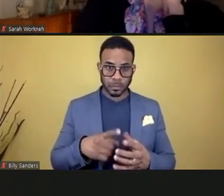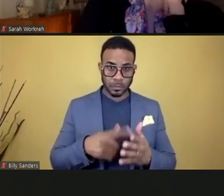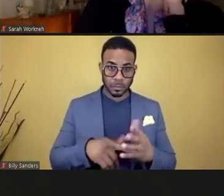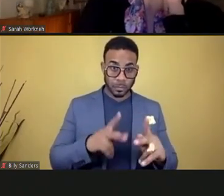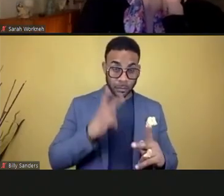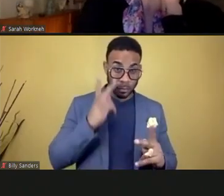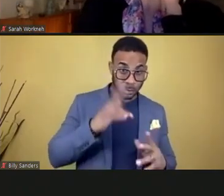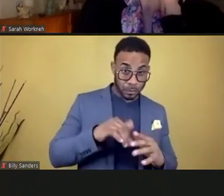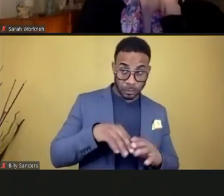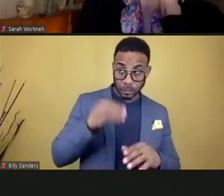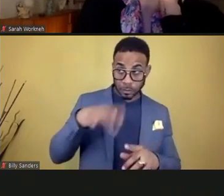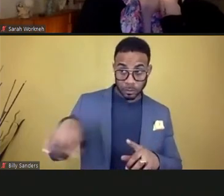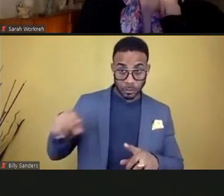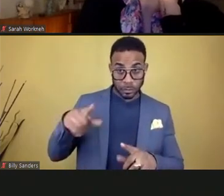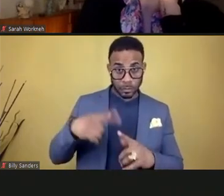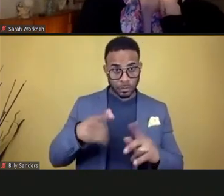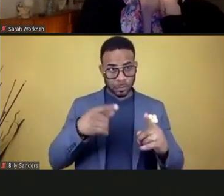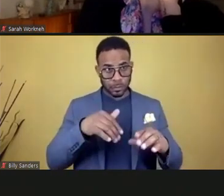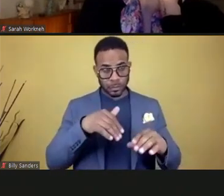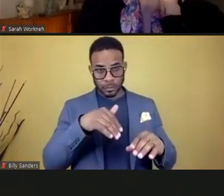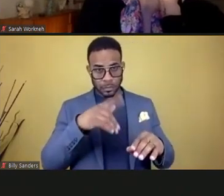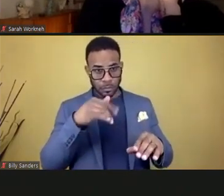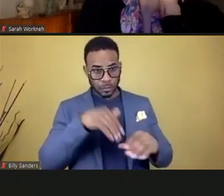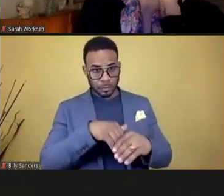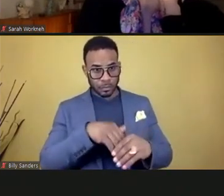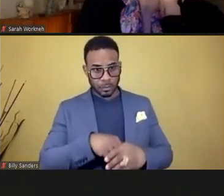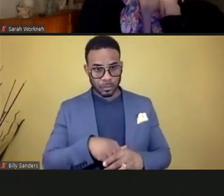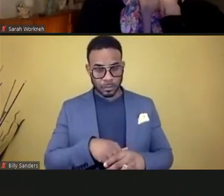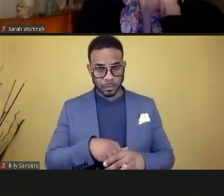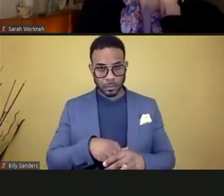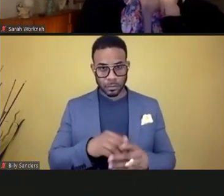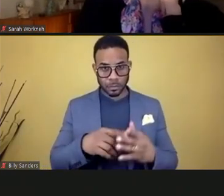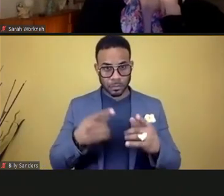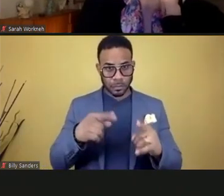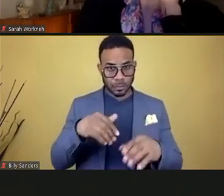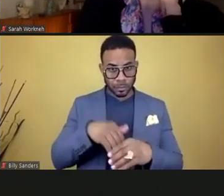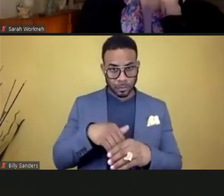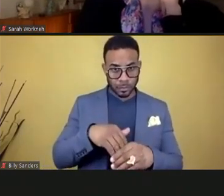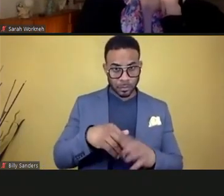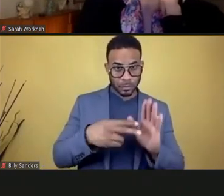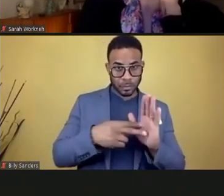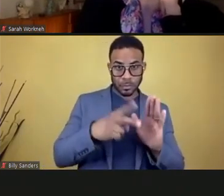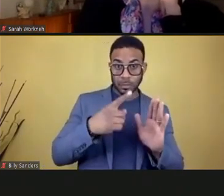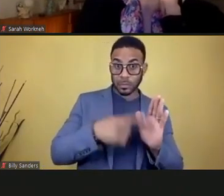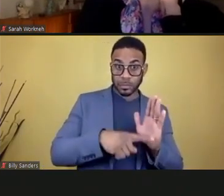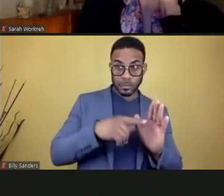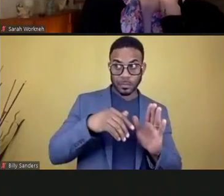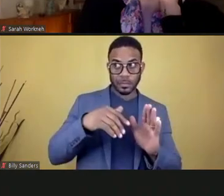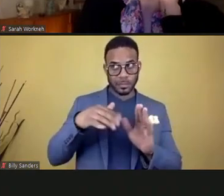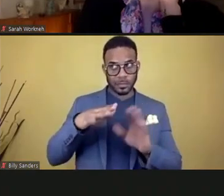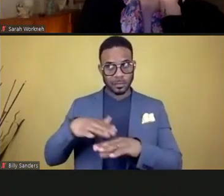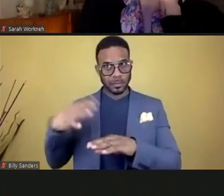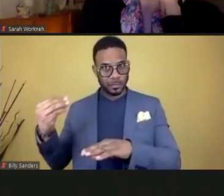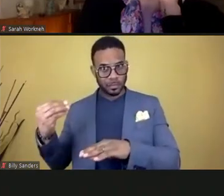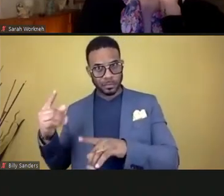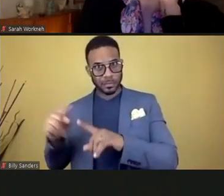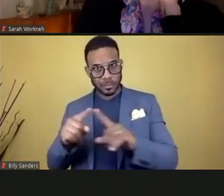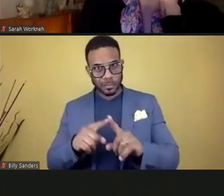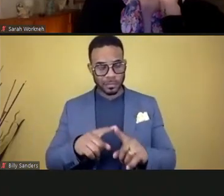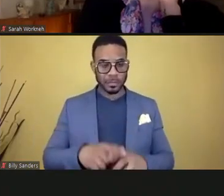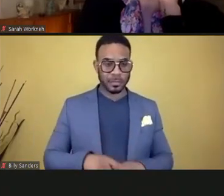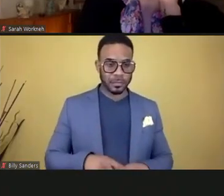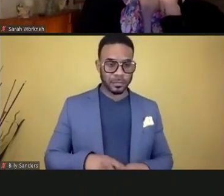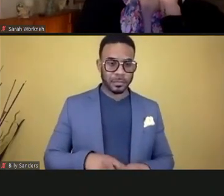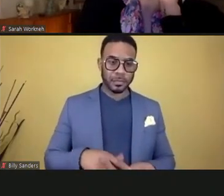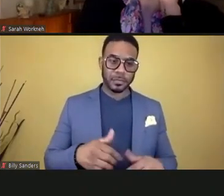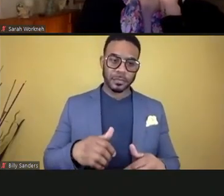see on the outside and what happens internally. But what happens internally reflects what is seen on the outside ultimately,